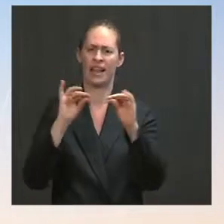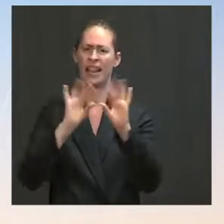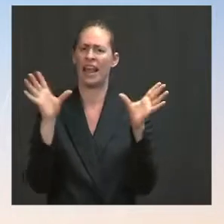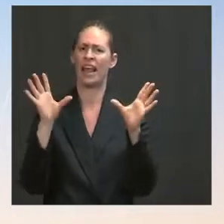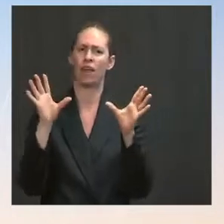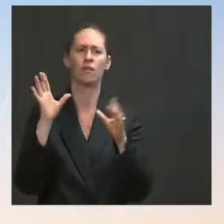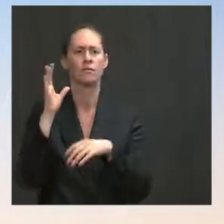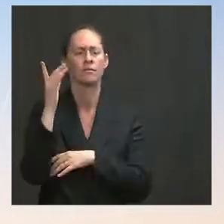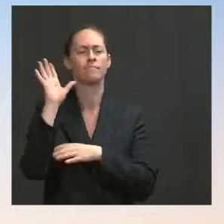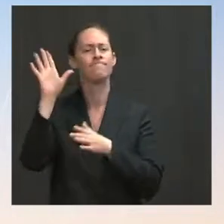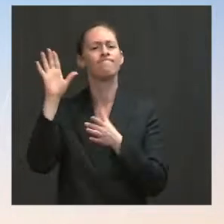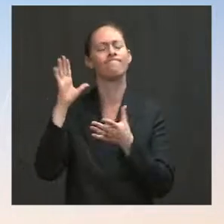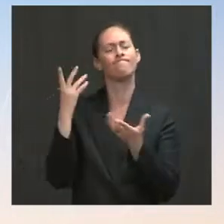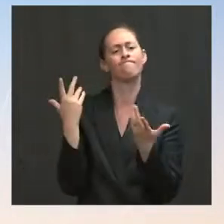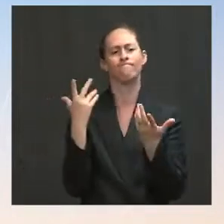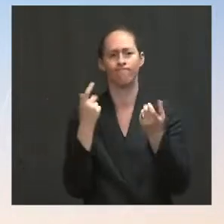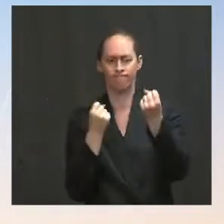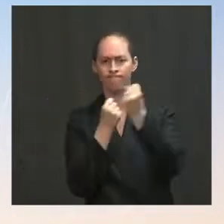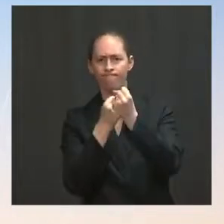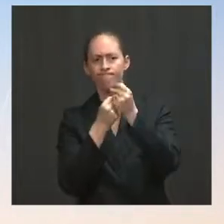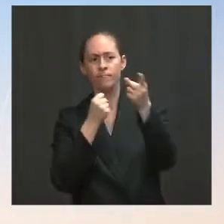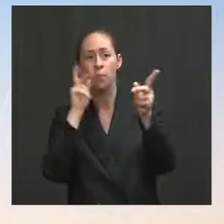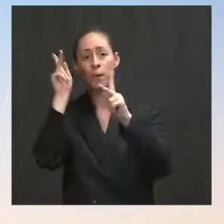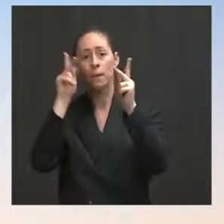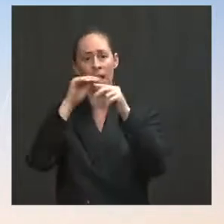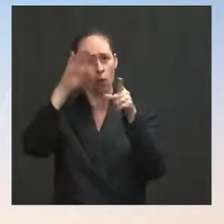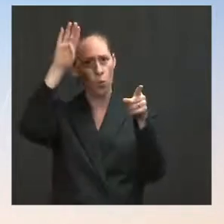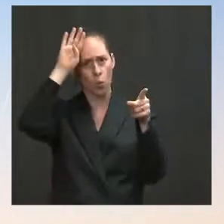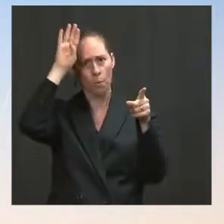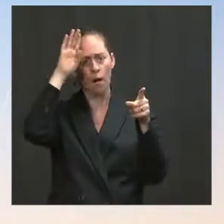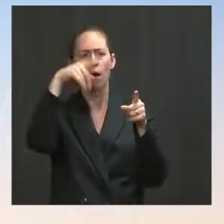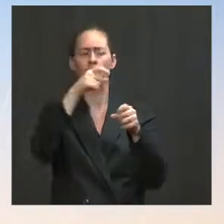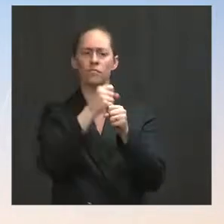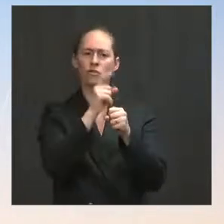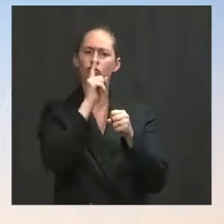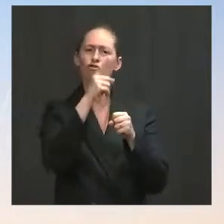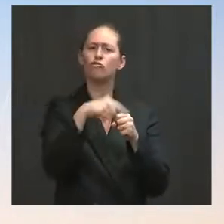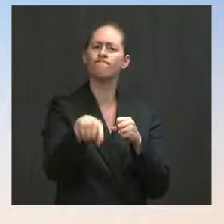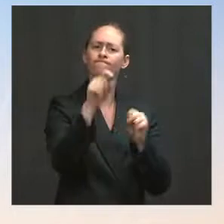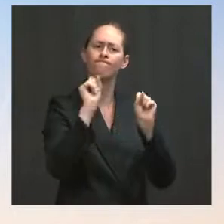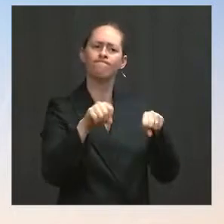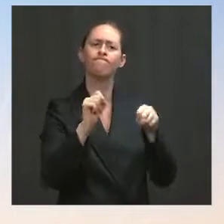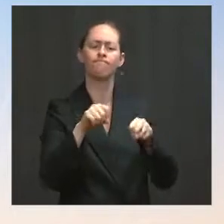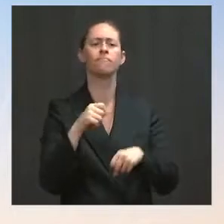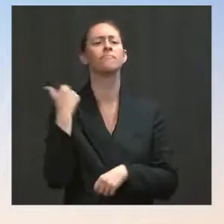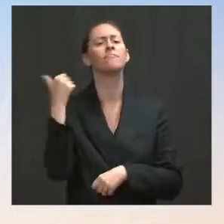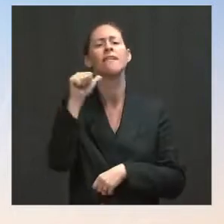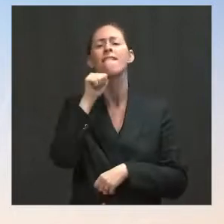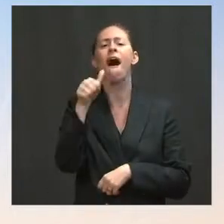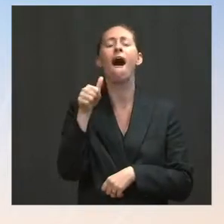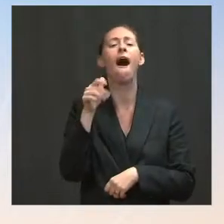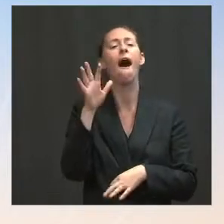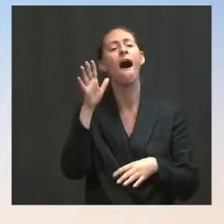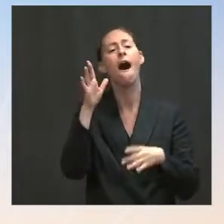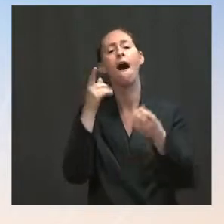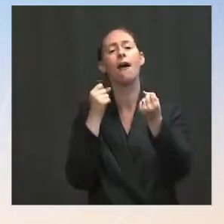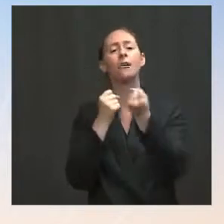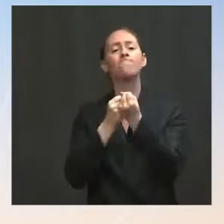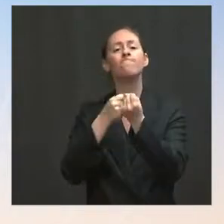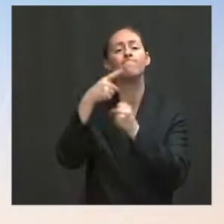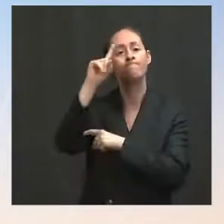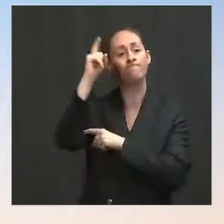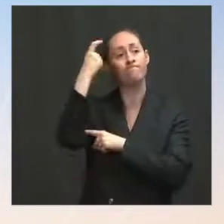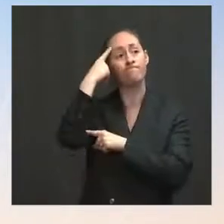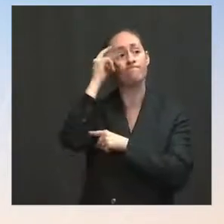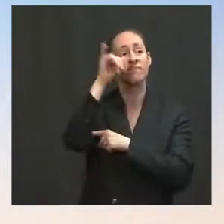for the people of Cuba, making clear that he doesn't support the approach of the government of Cuba,